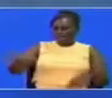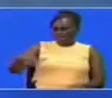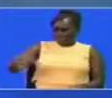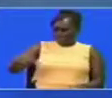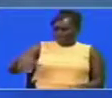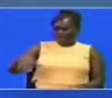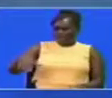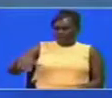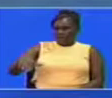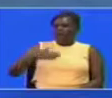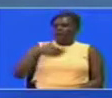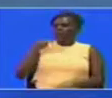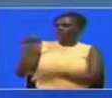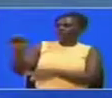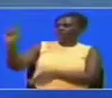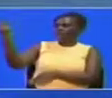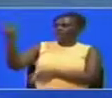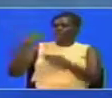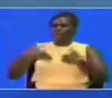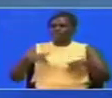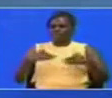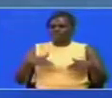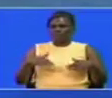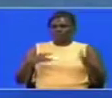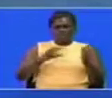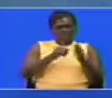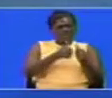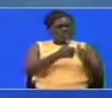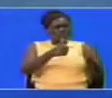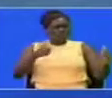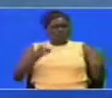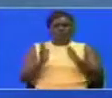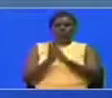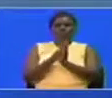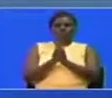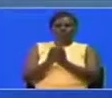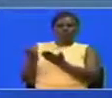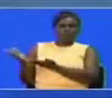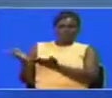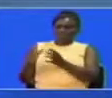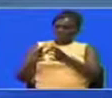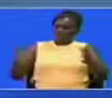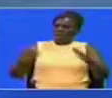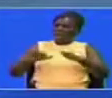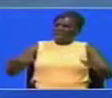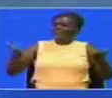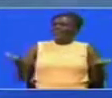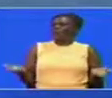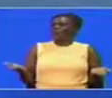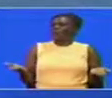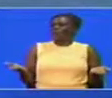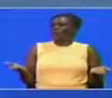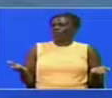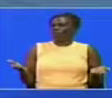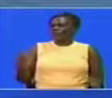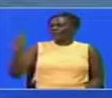expansionists, I want to request Kenyans to dispel and refuse it completely. How would you expand land when